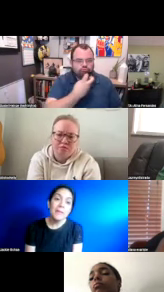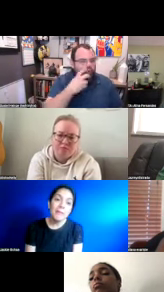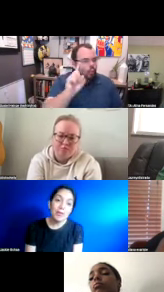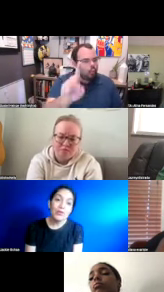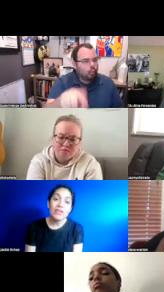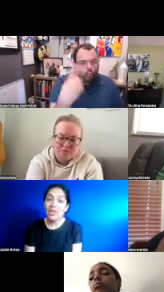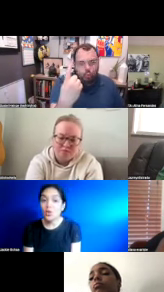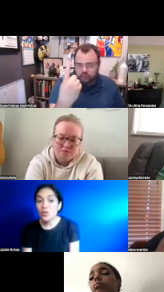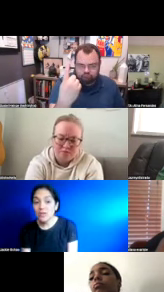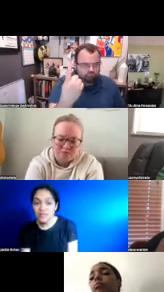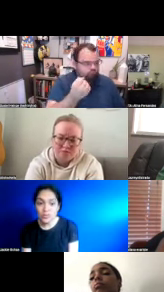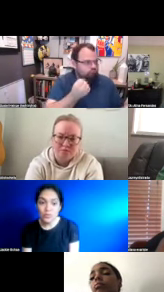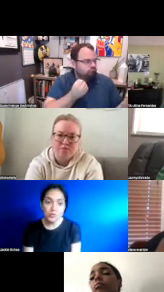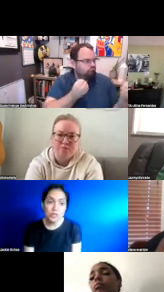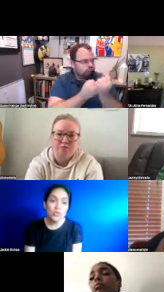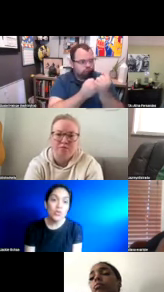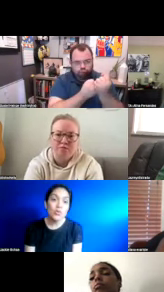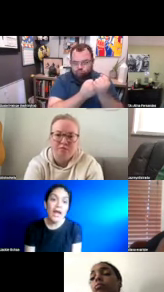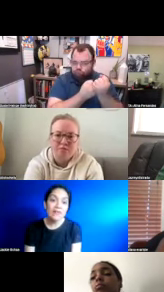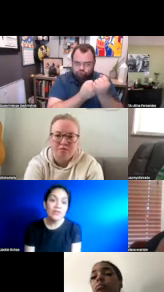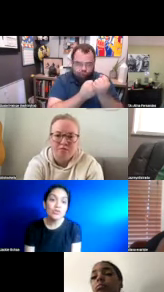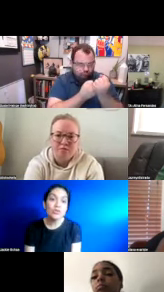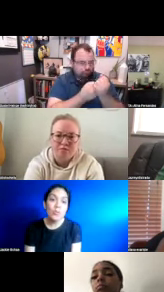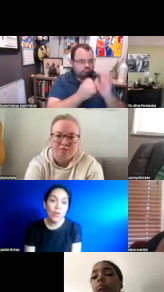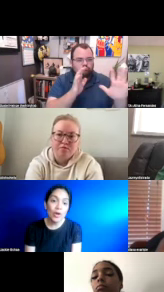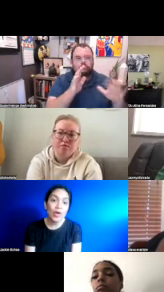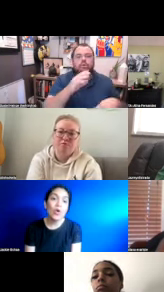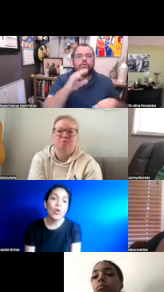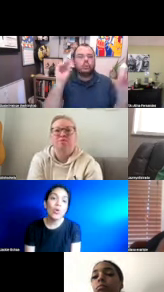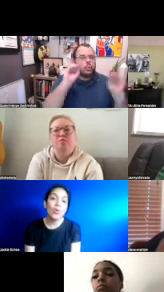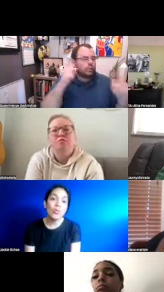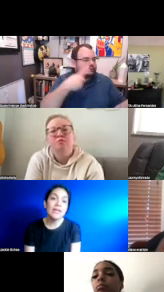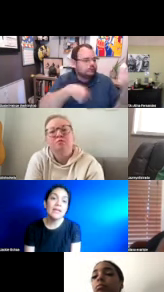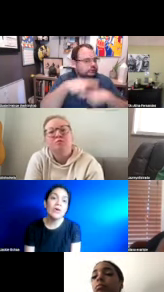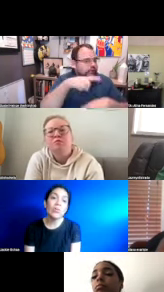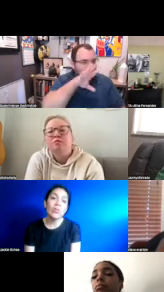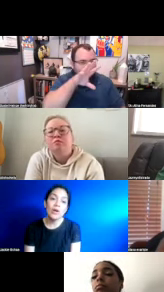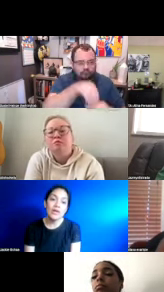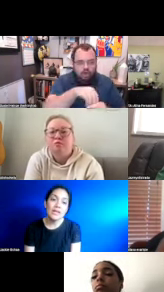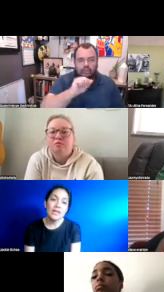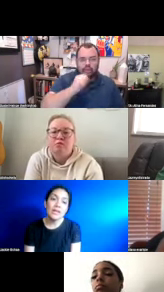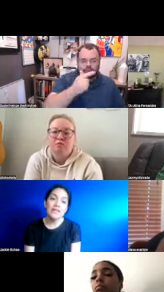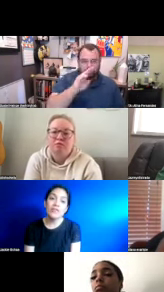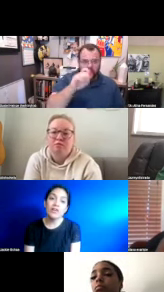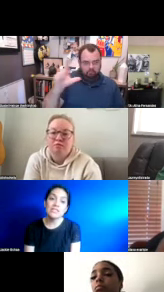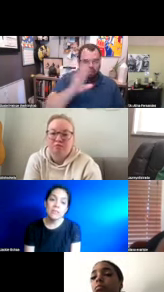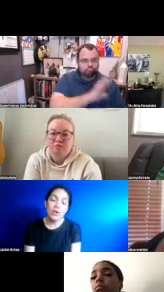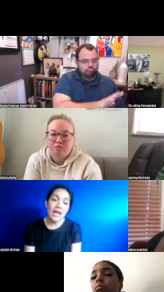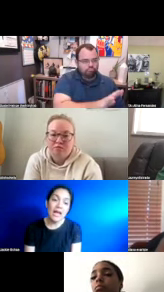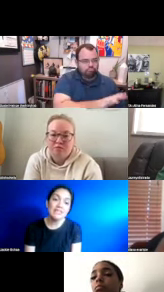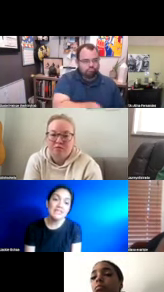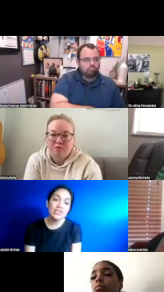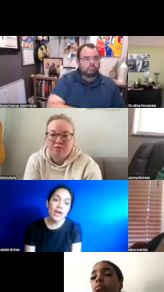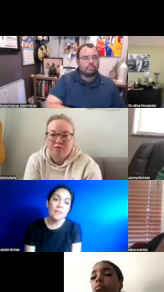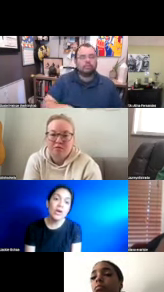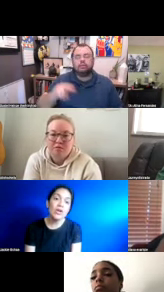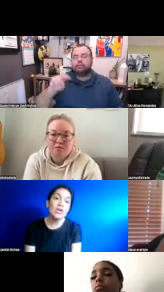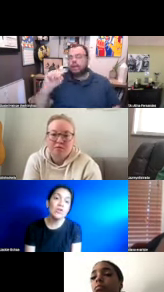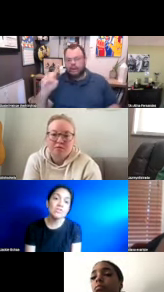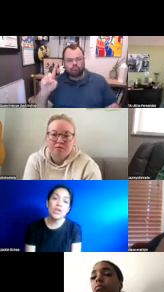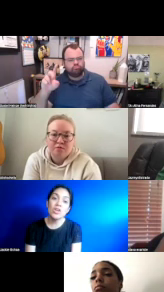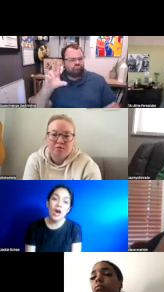you will be a member of either one of these groups. So you have to support only one. Like, for example, Alexander